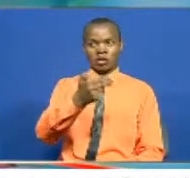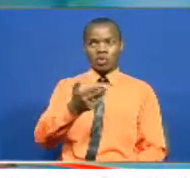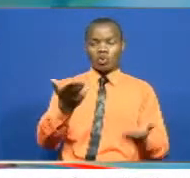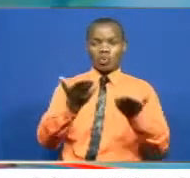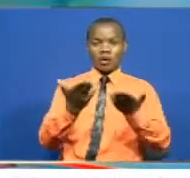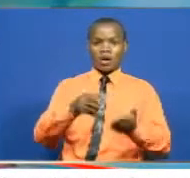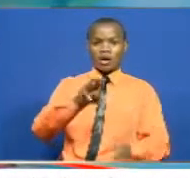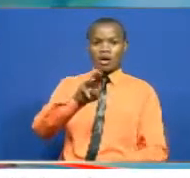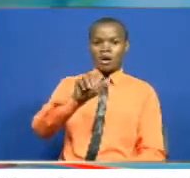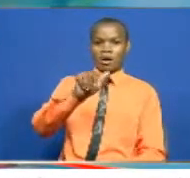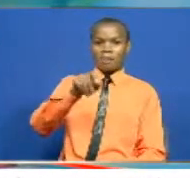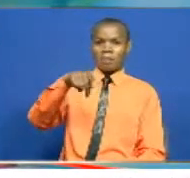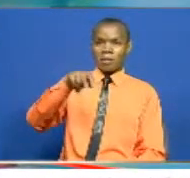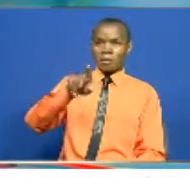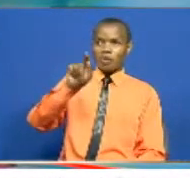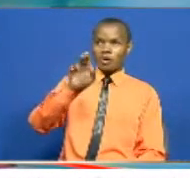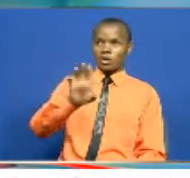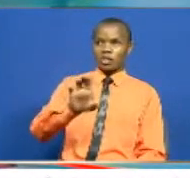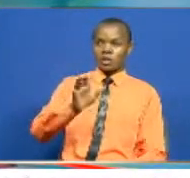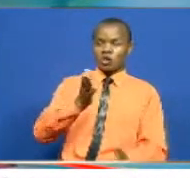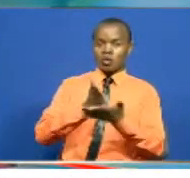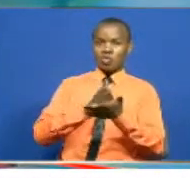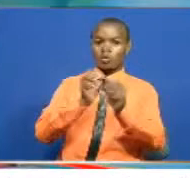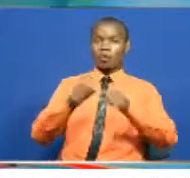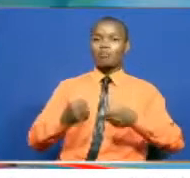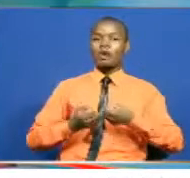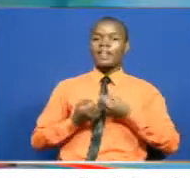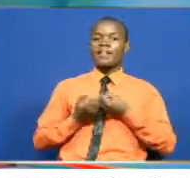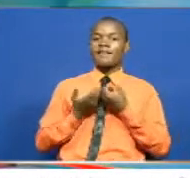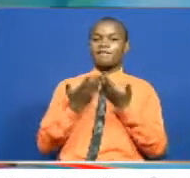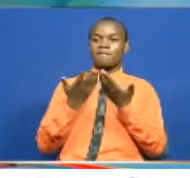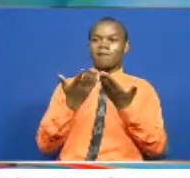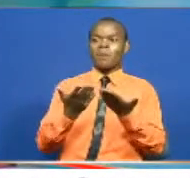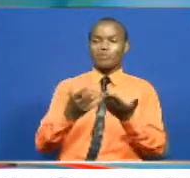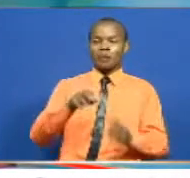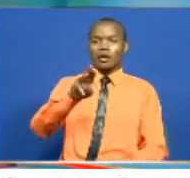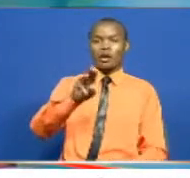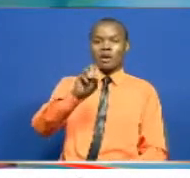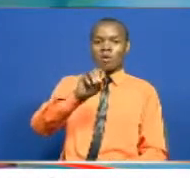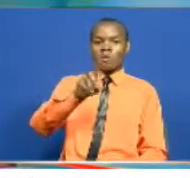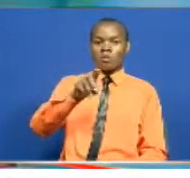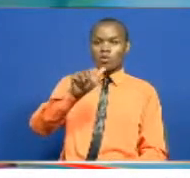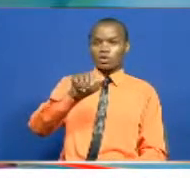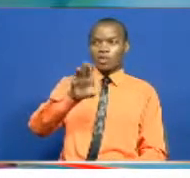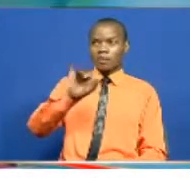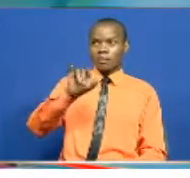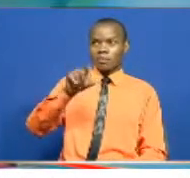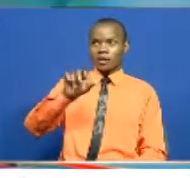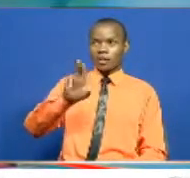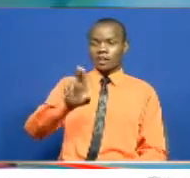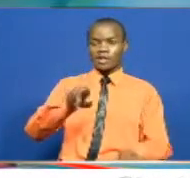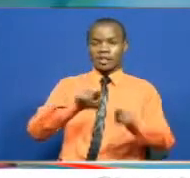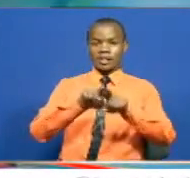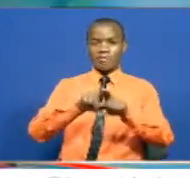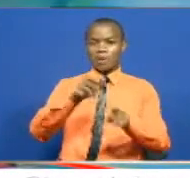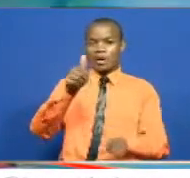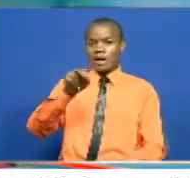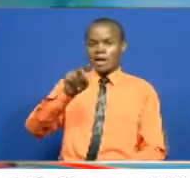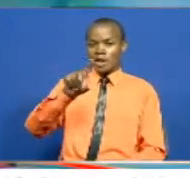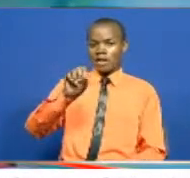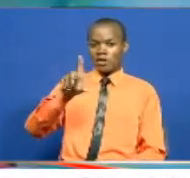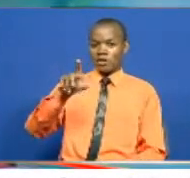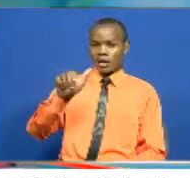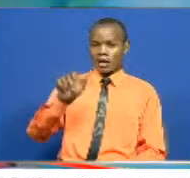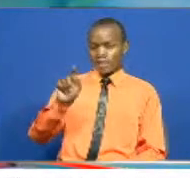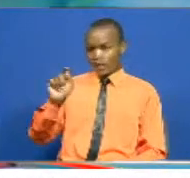with TV Mozambique. He's going to be giving us some insights into the Mozambique team and also Angola, who are in the same group. Kenya, remember, they are with